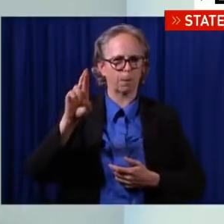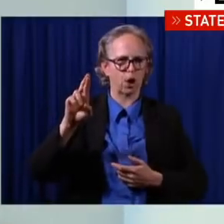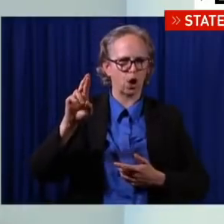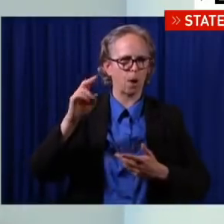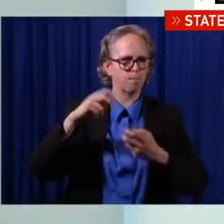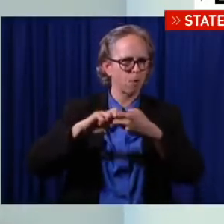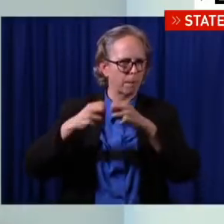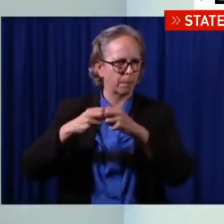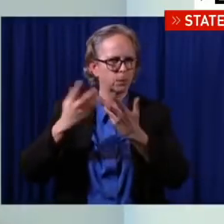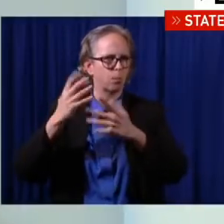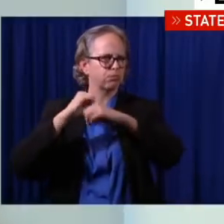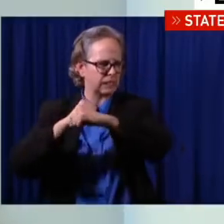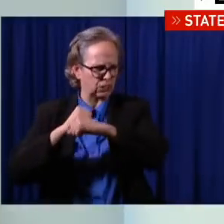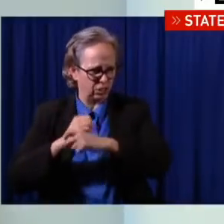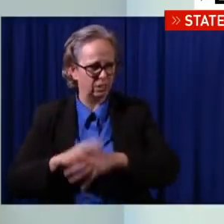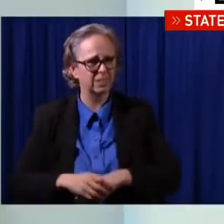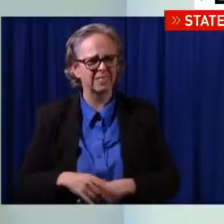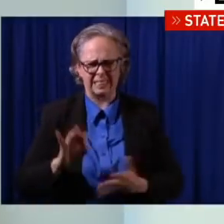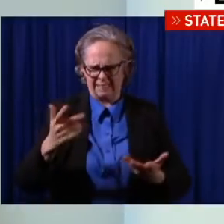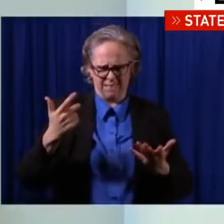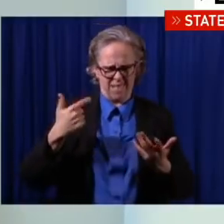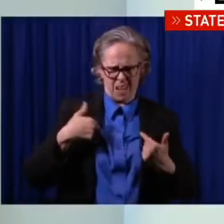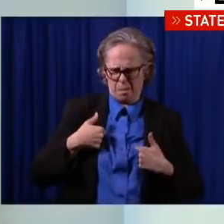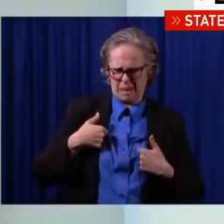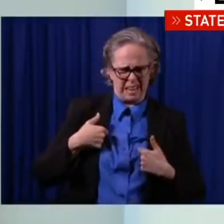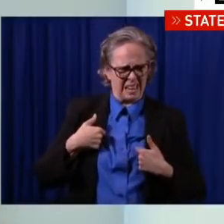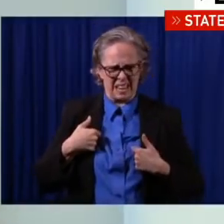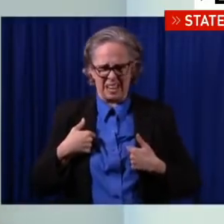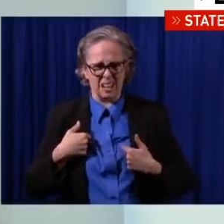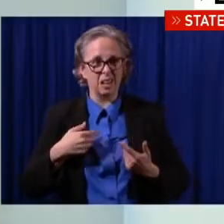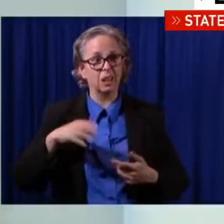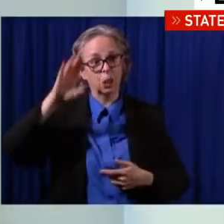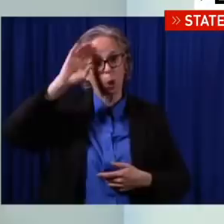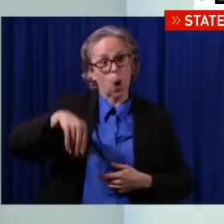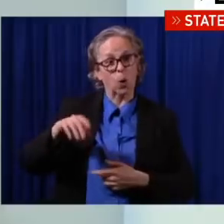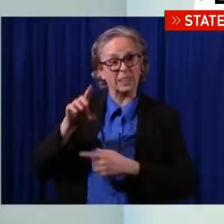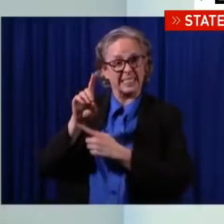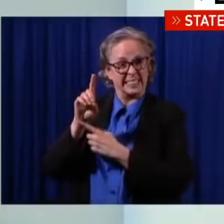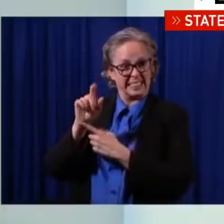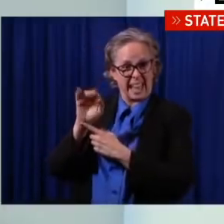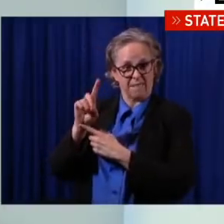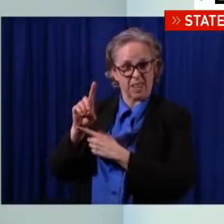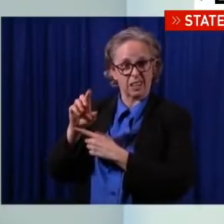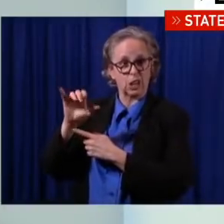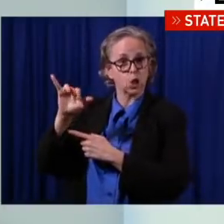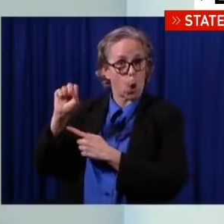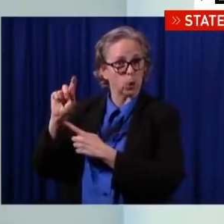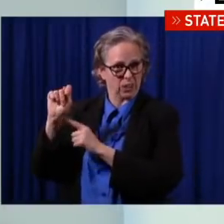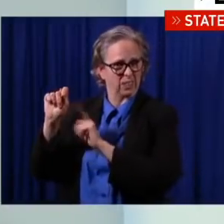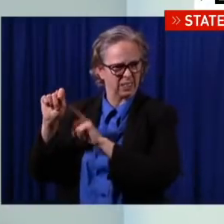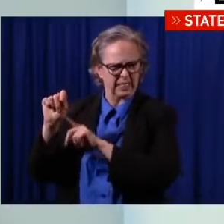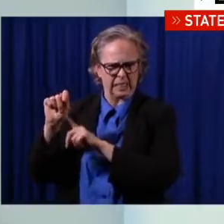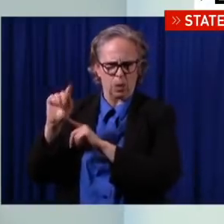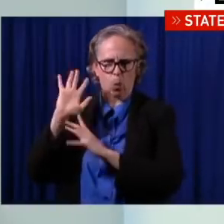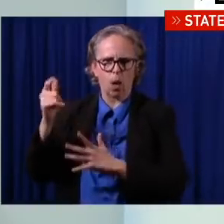know our attorney David Yost will want to know about that and is there to help at